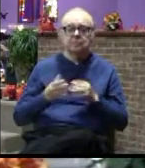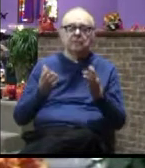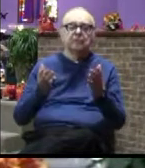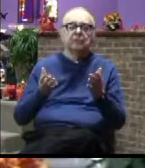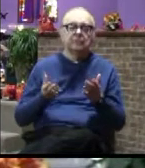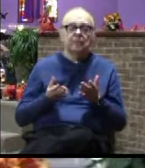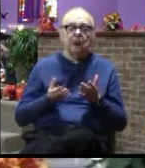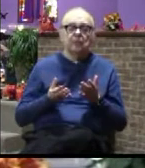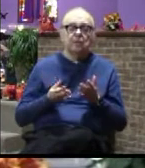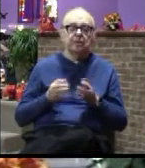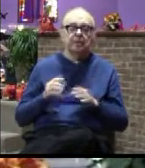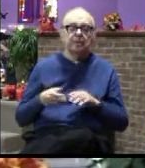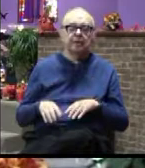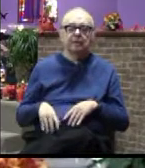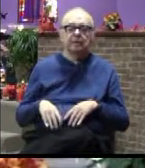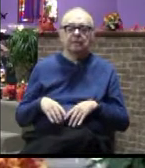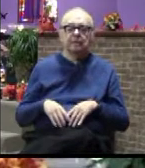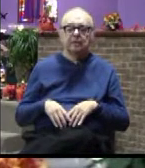I want chicken and dumplings.